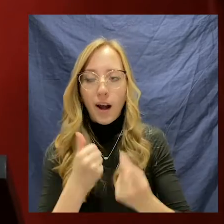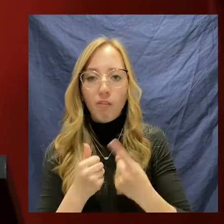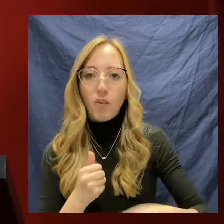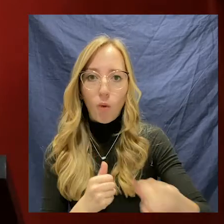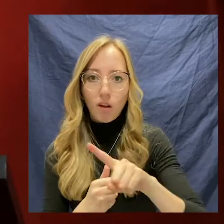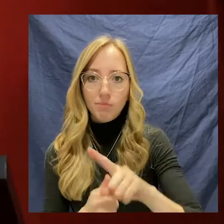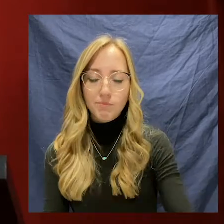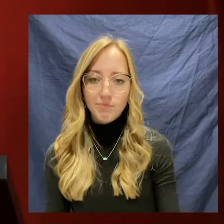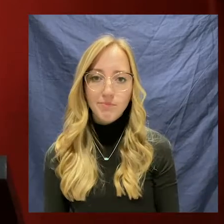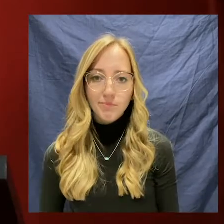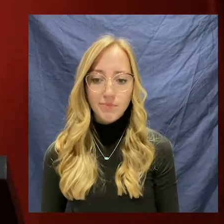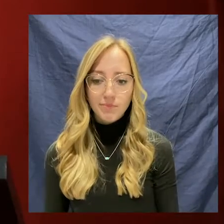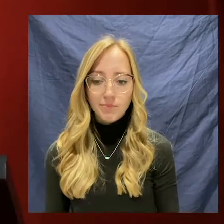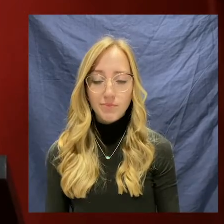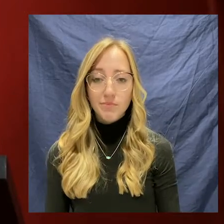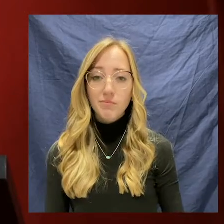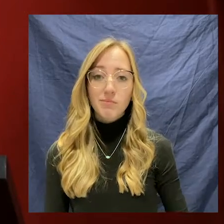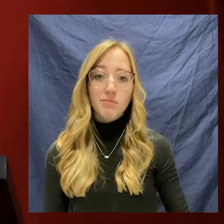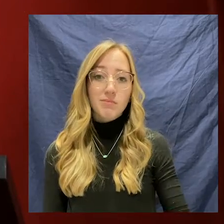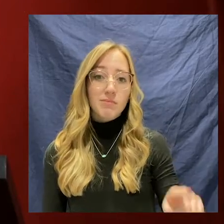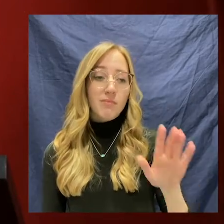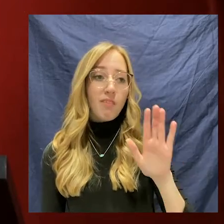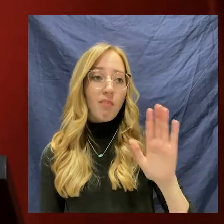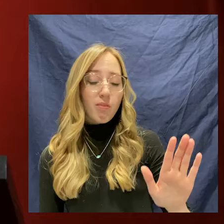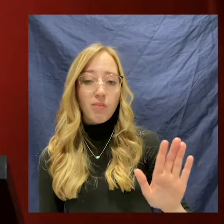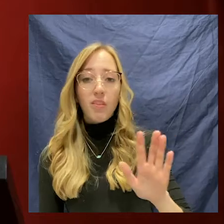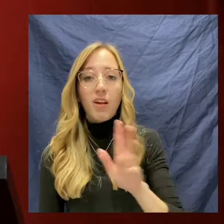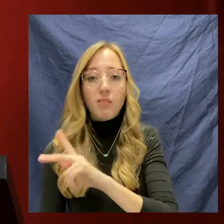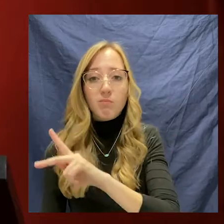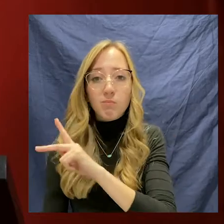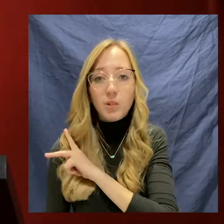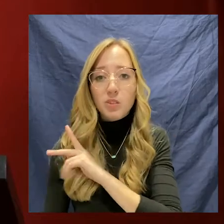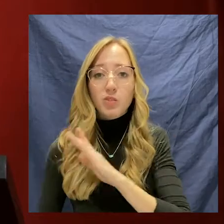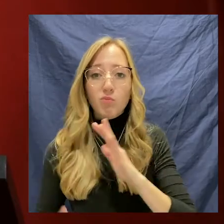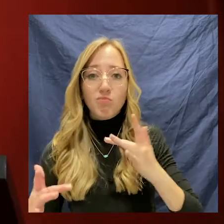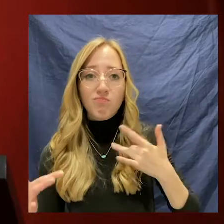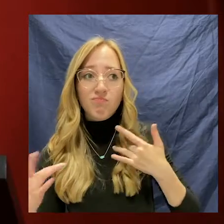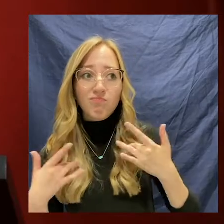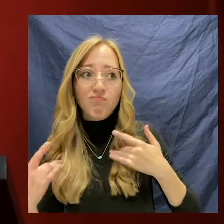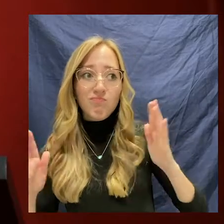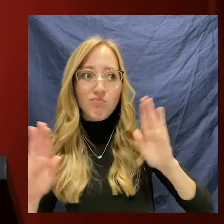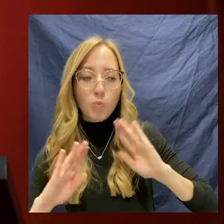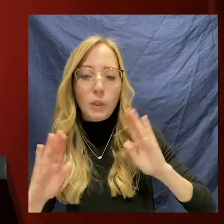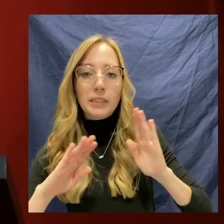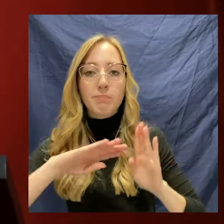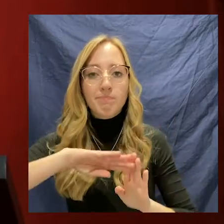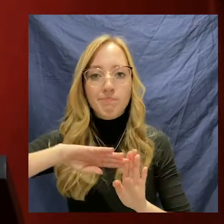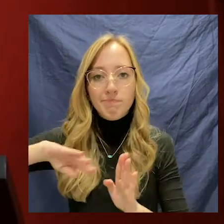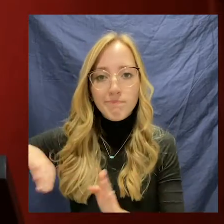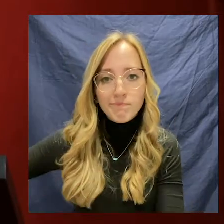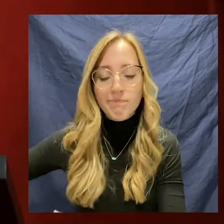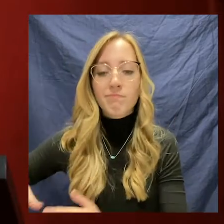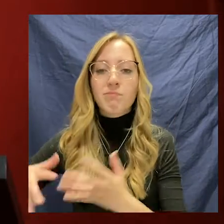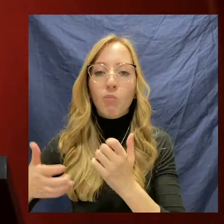they serve. They put aside their own personal worries in order to serve others,